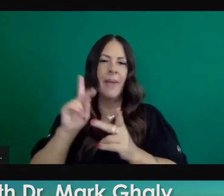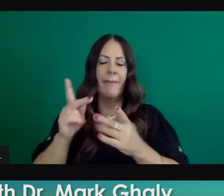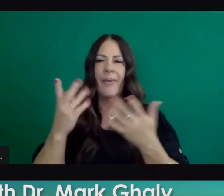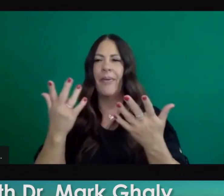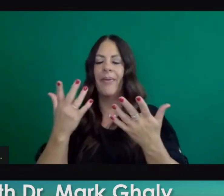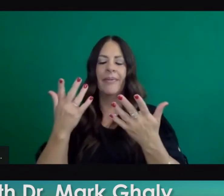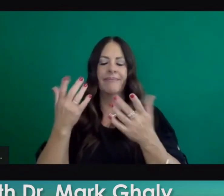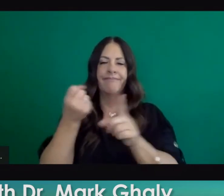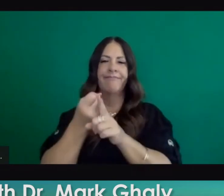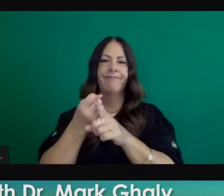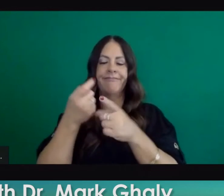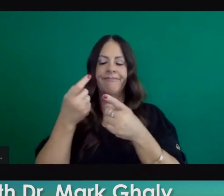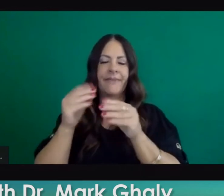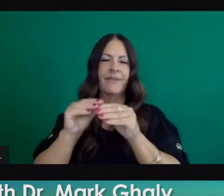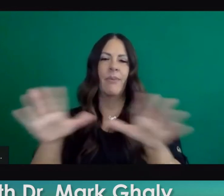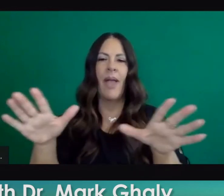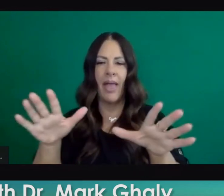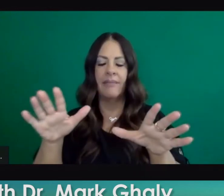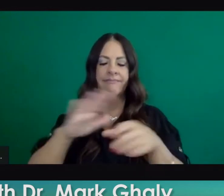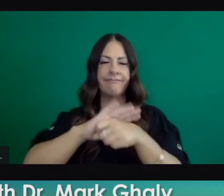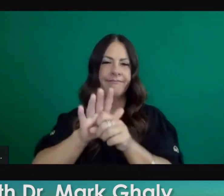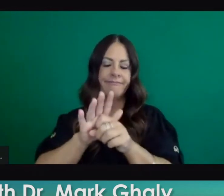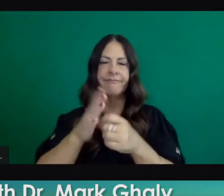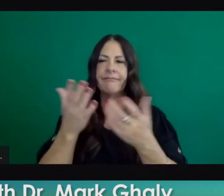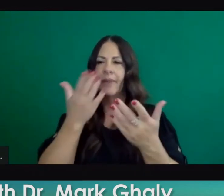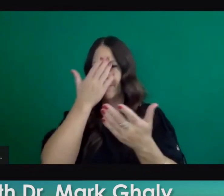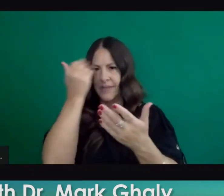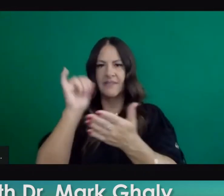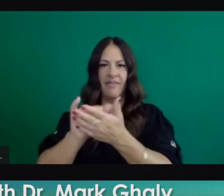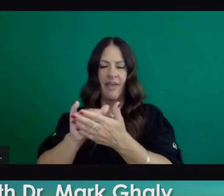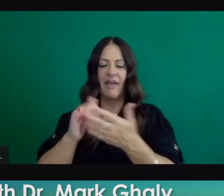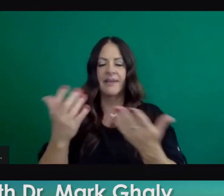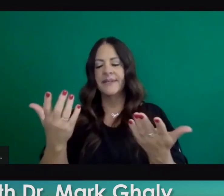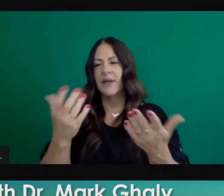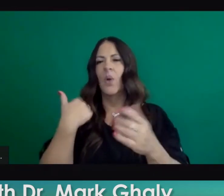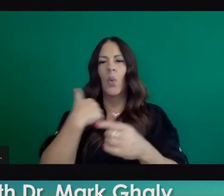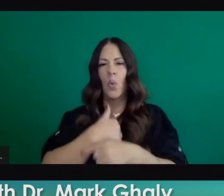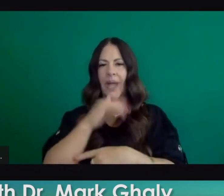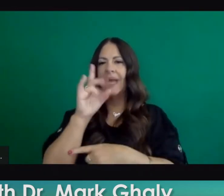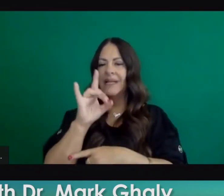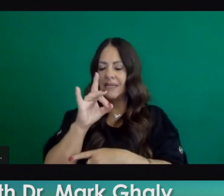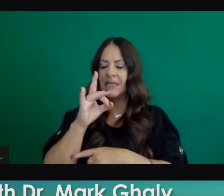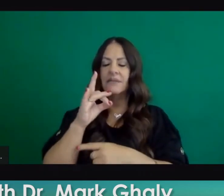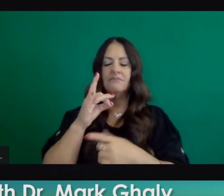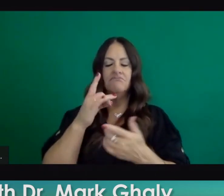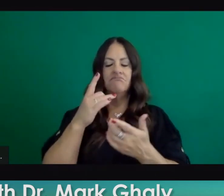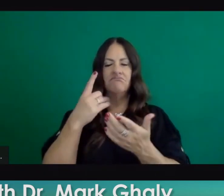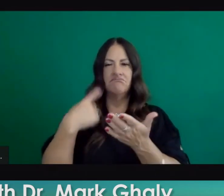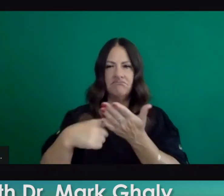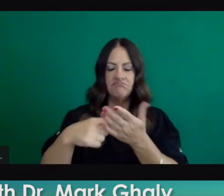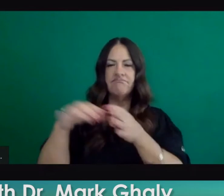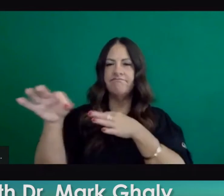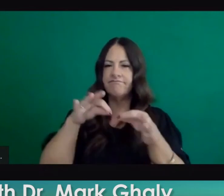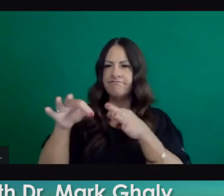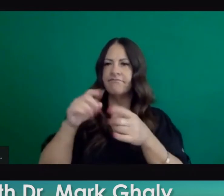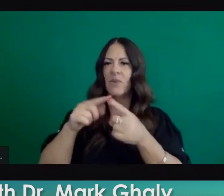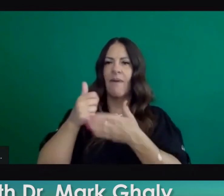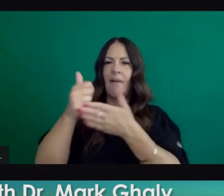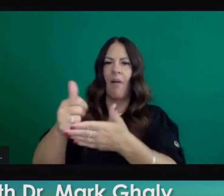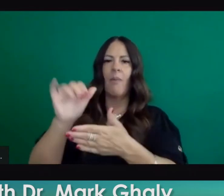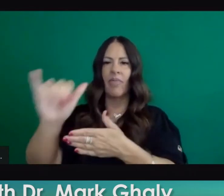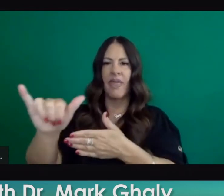up. We hope that with the tools we've talked about, a number of people continue to keep their guard up and really reduce